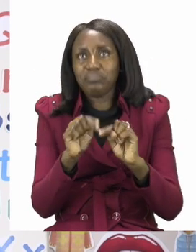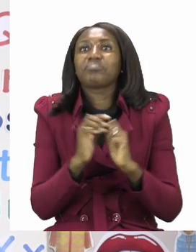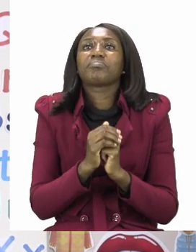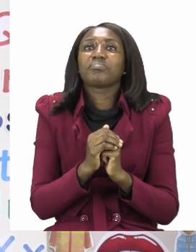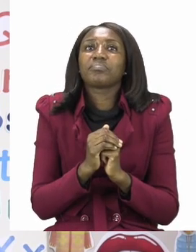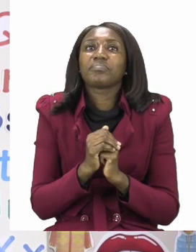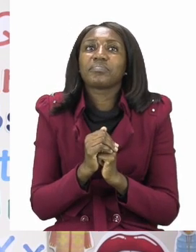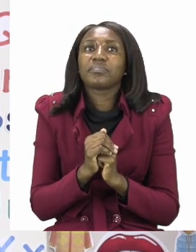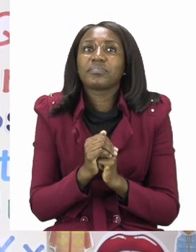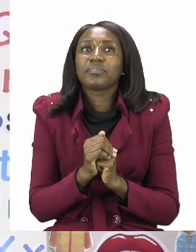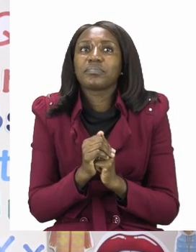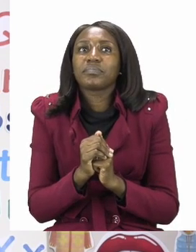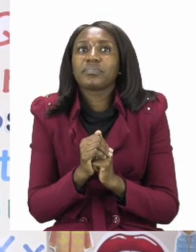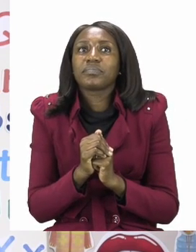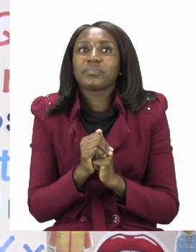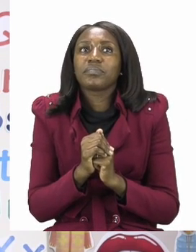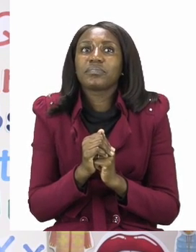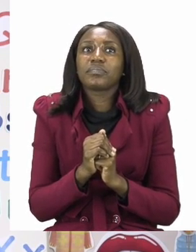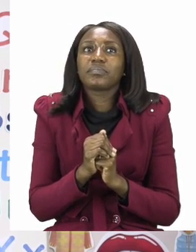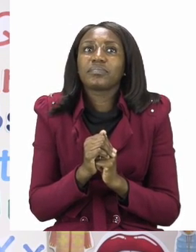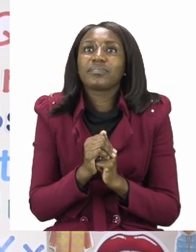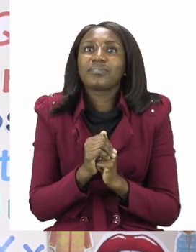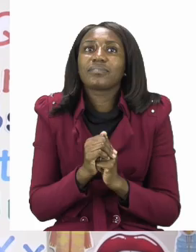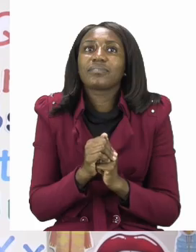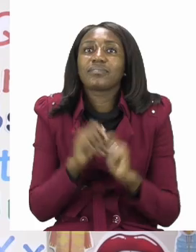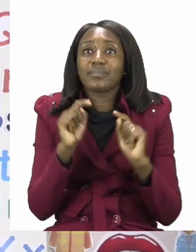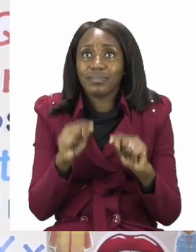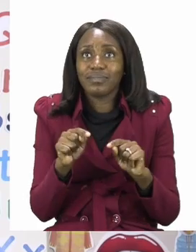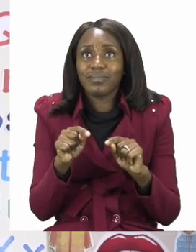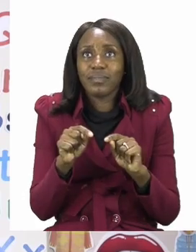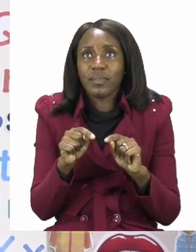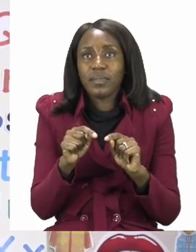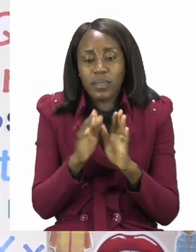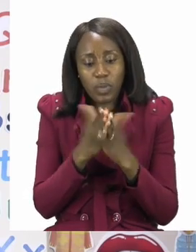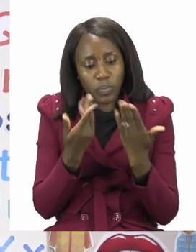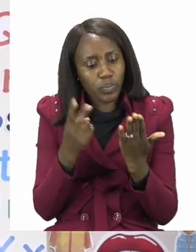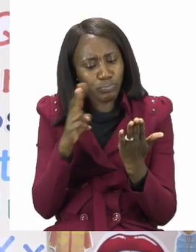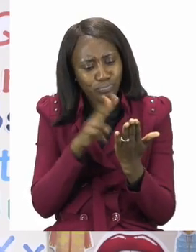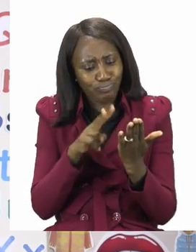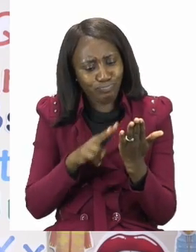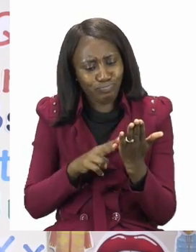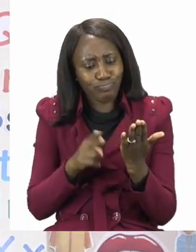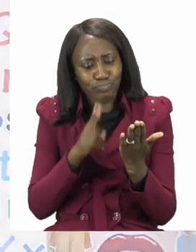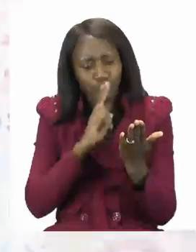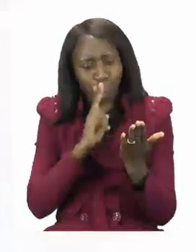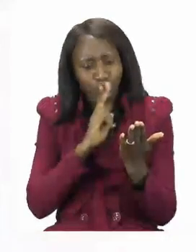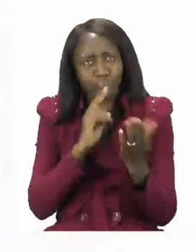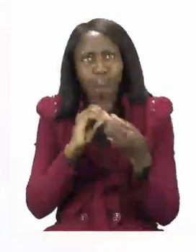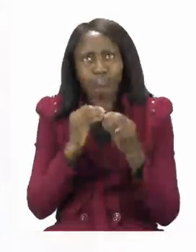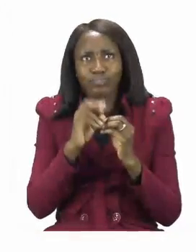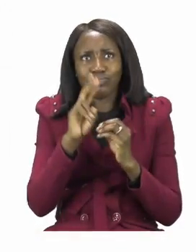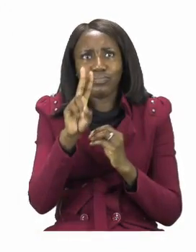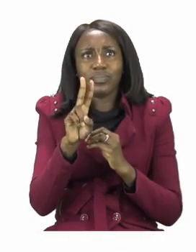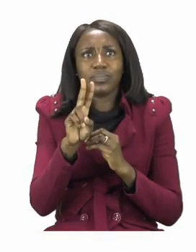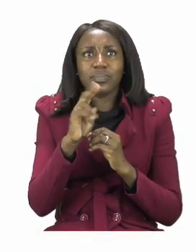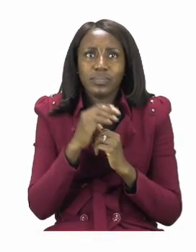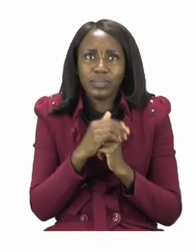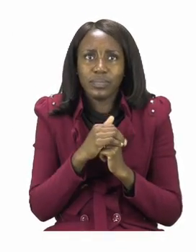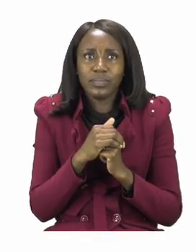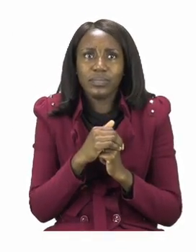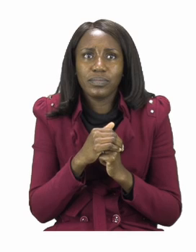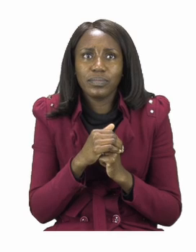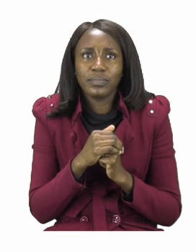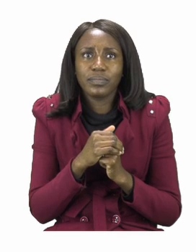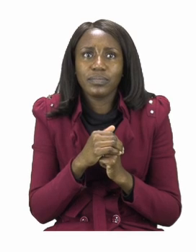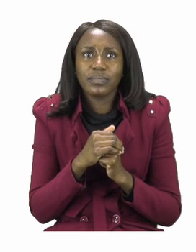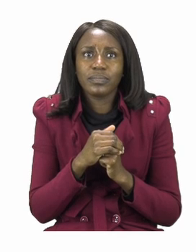parking signs. Now let's go back into our exercise and try and answer number 2. Number 2